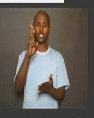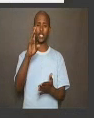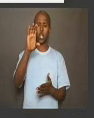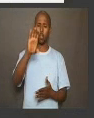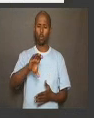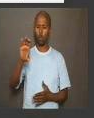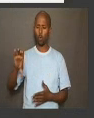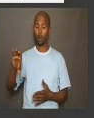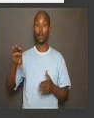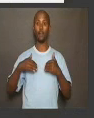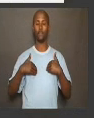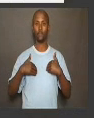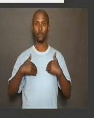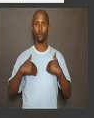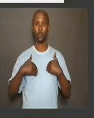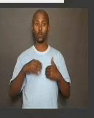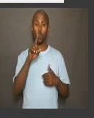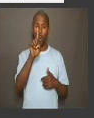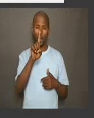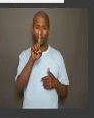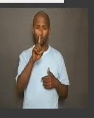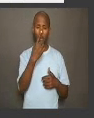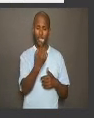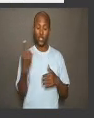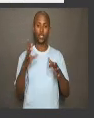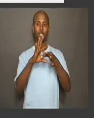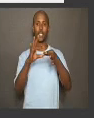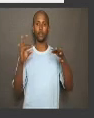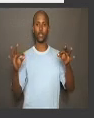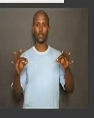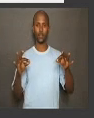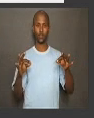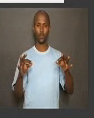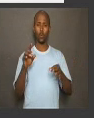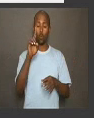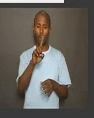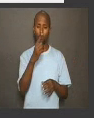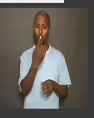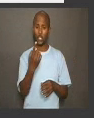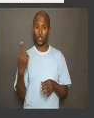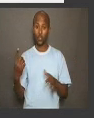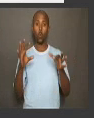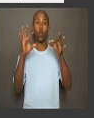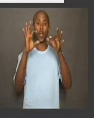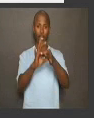columns. 1 for each statement, 1 for each